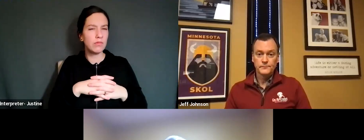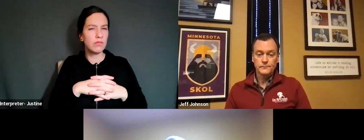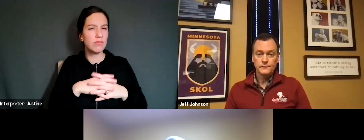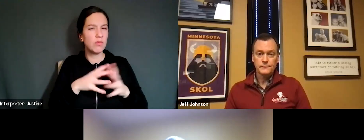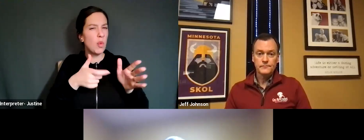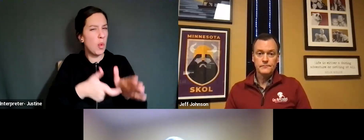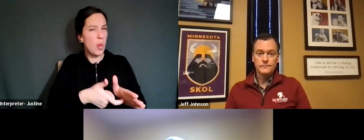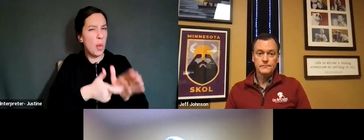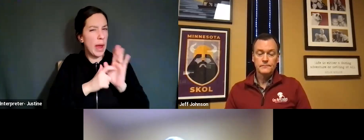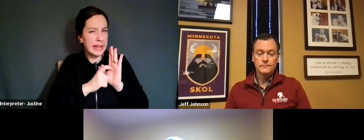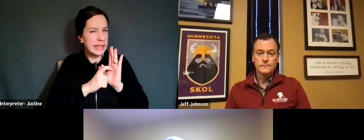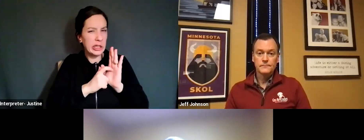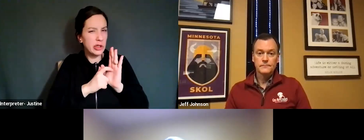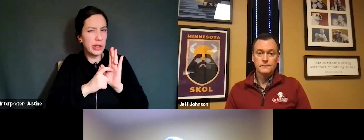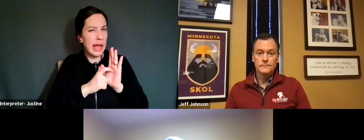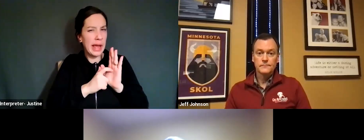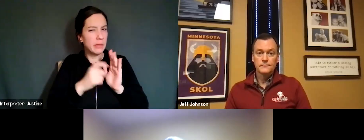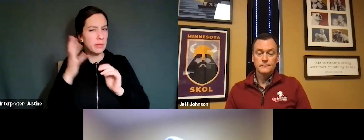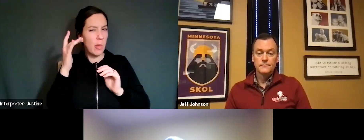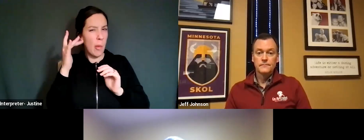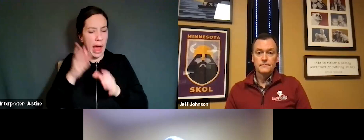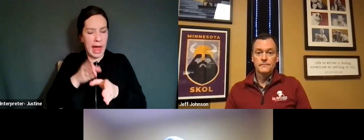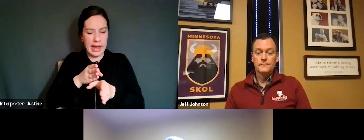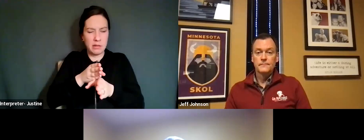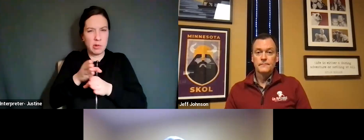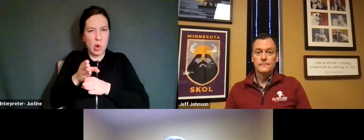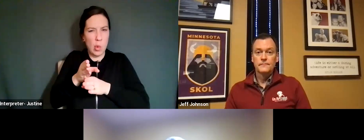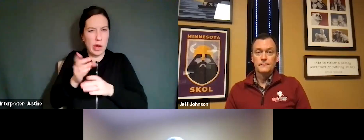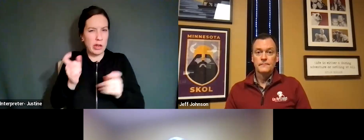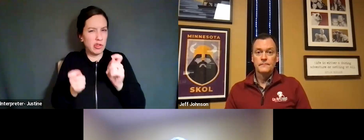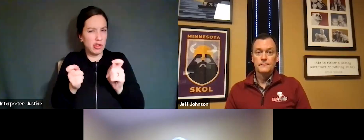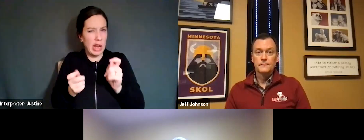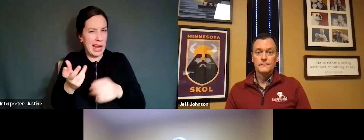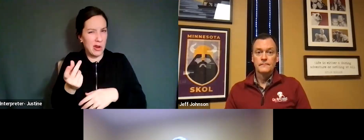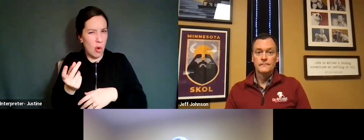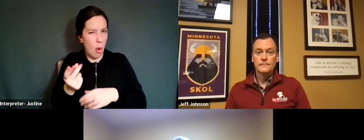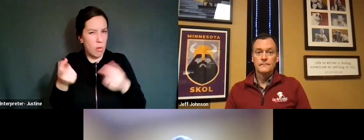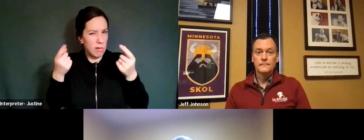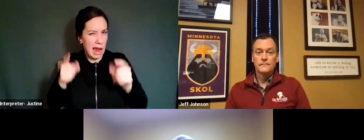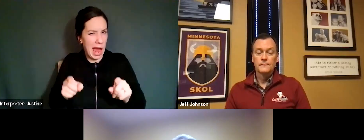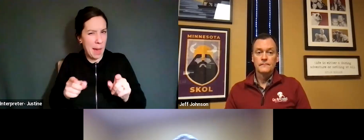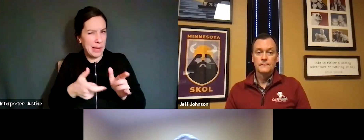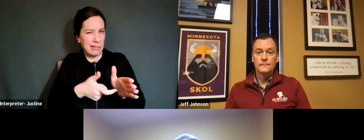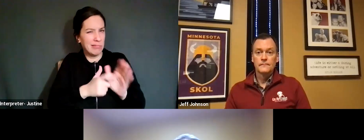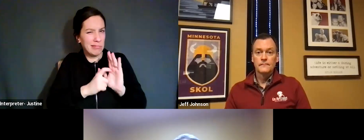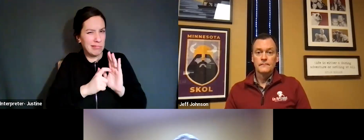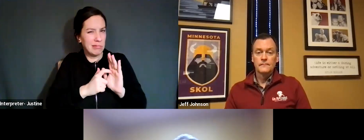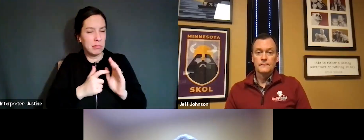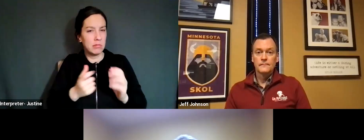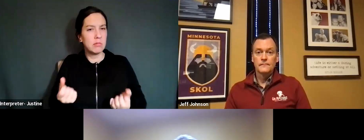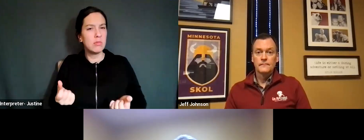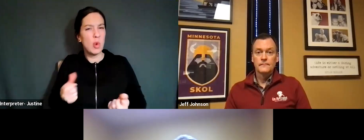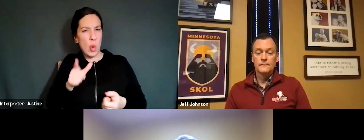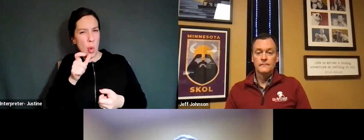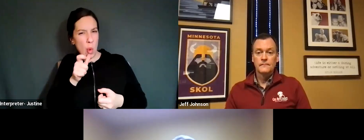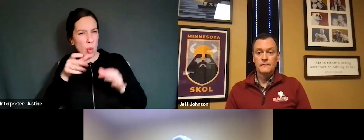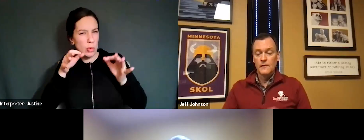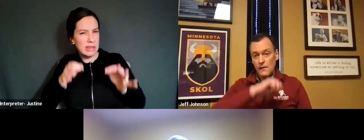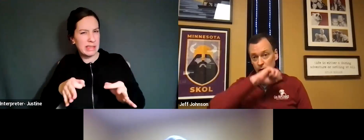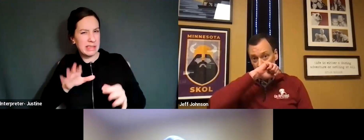dog being career changed, just so people are aware of that and how many people are involved in making that